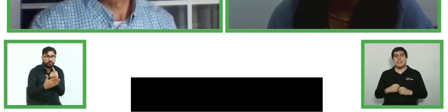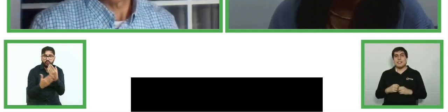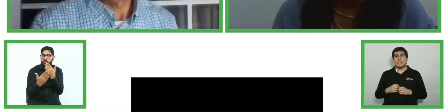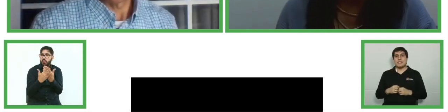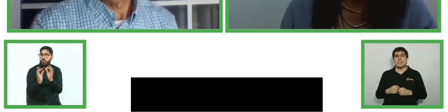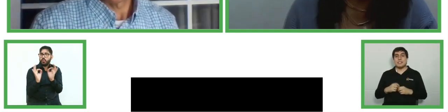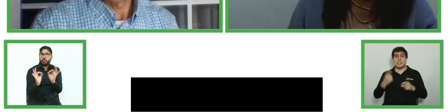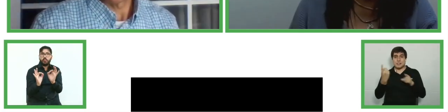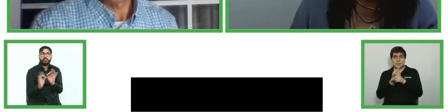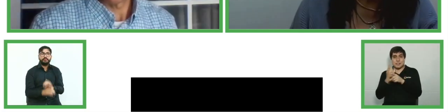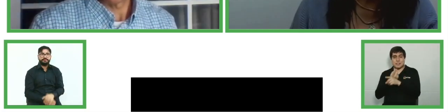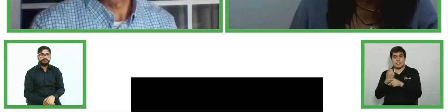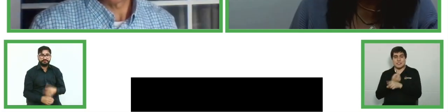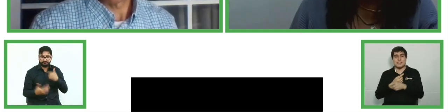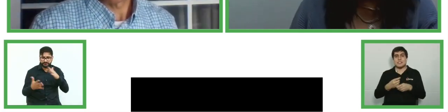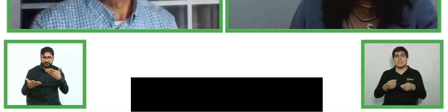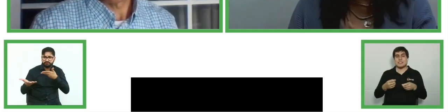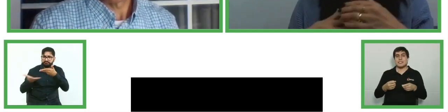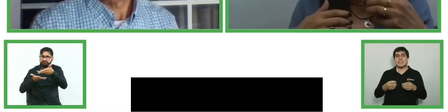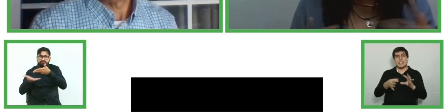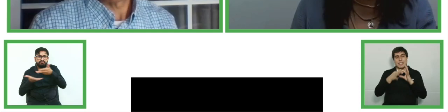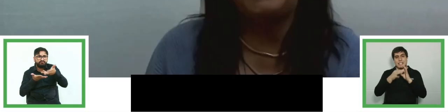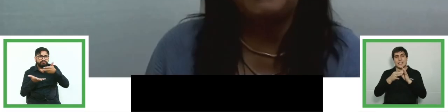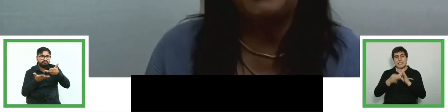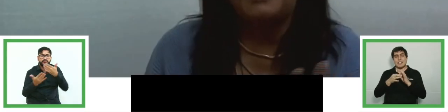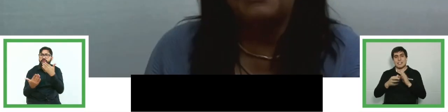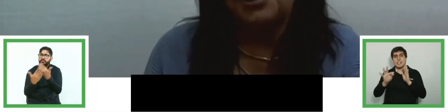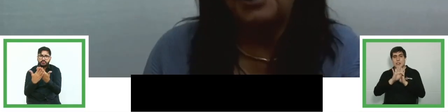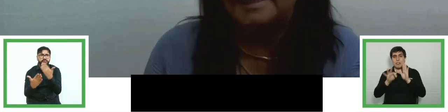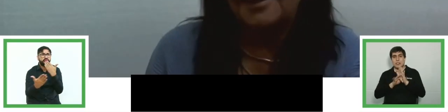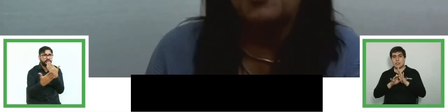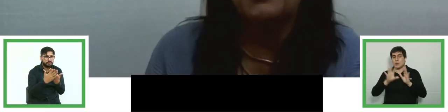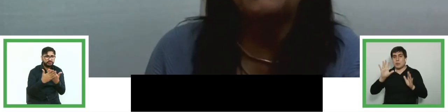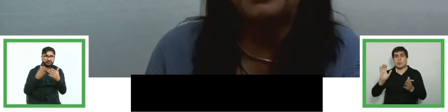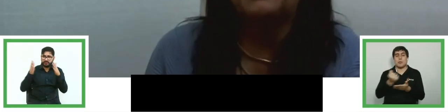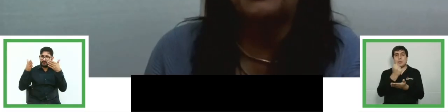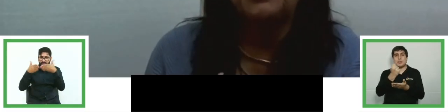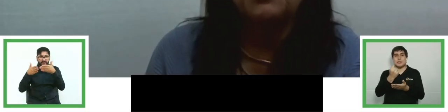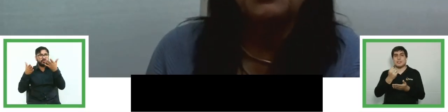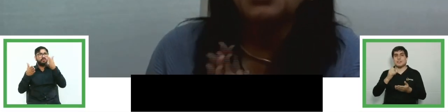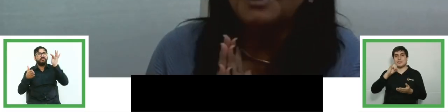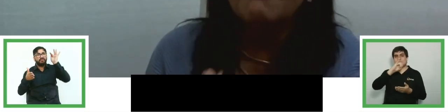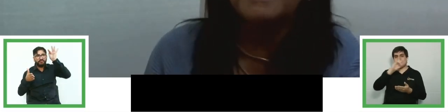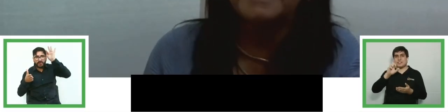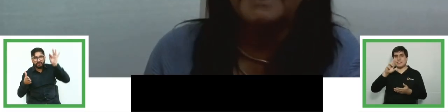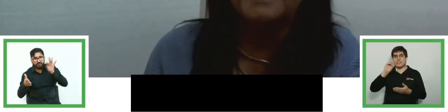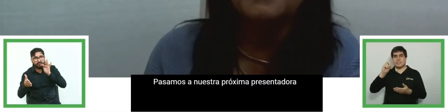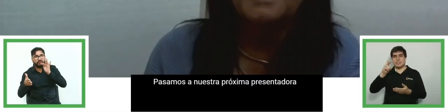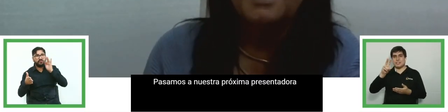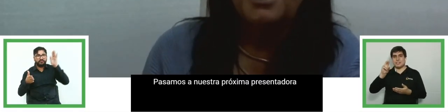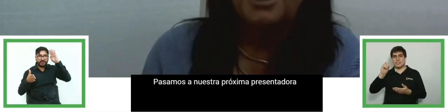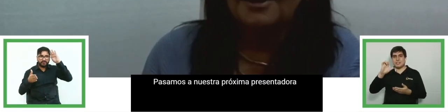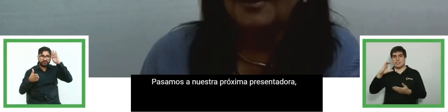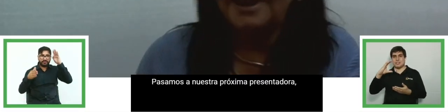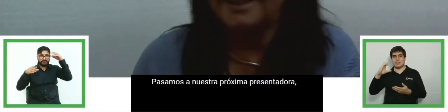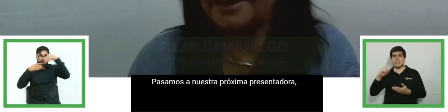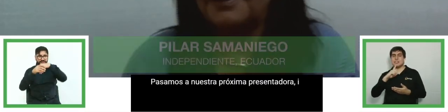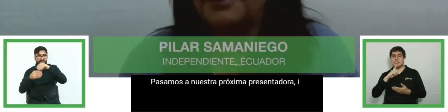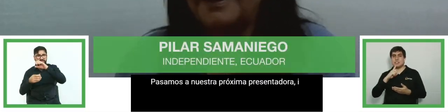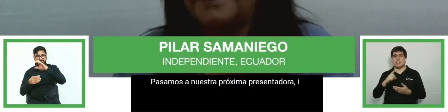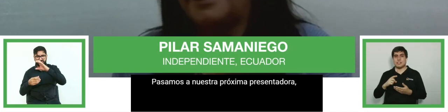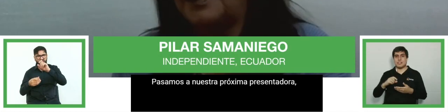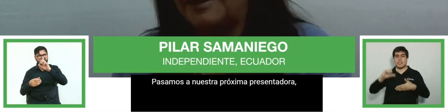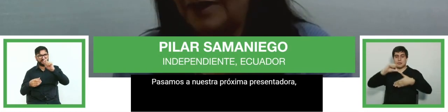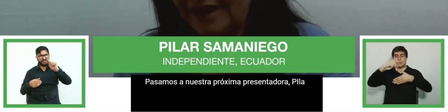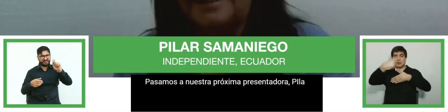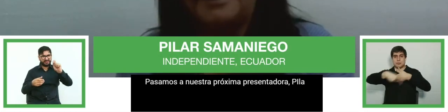Fundación Descúbreme that expands the mission of Zero Project for a World Without Barrier in the Spanish-speaking community, especially in